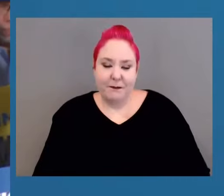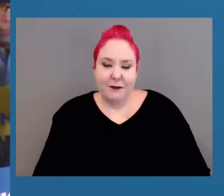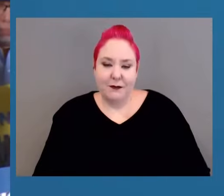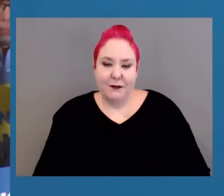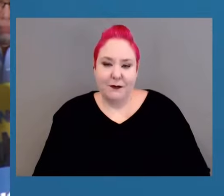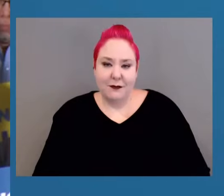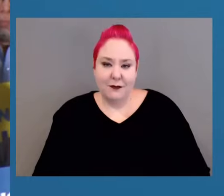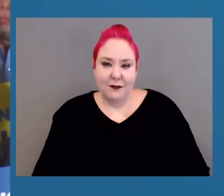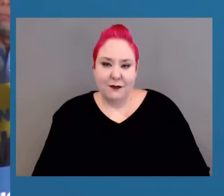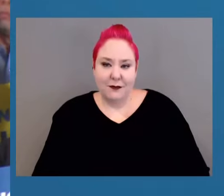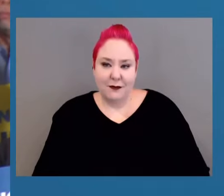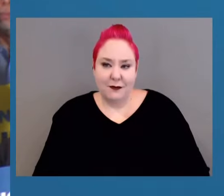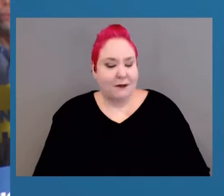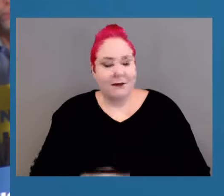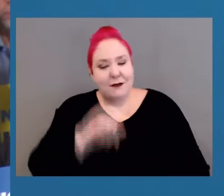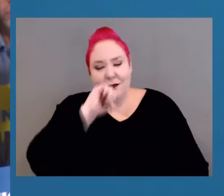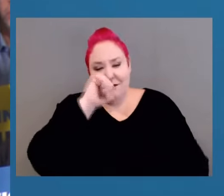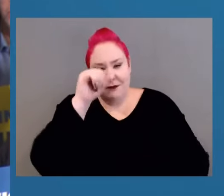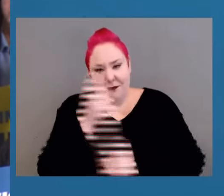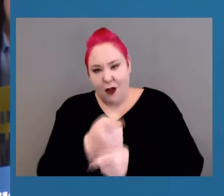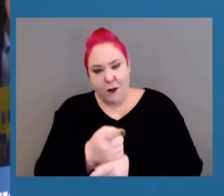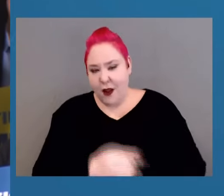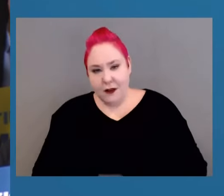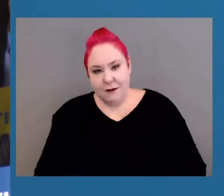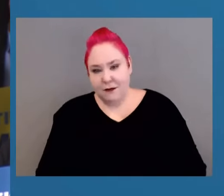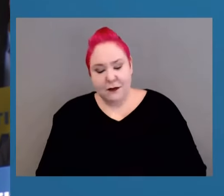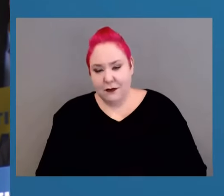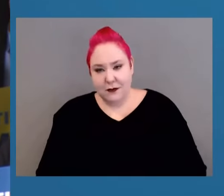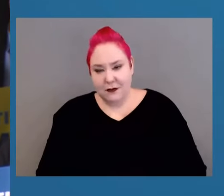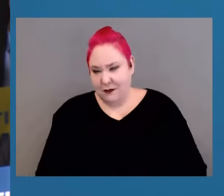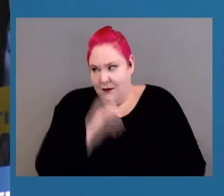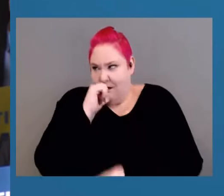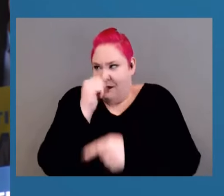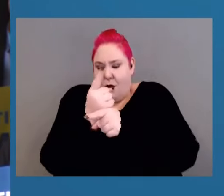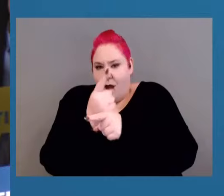It's not right. It's not right at all.